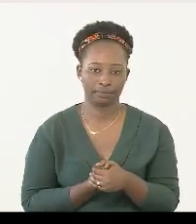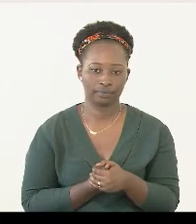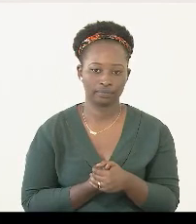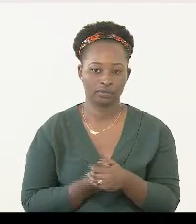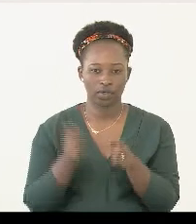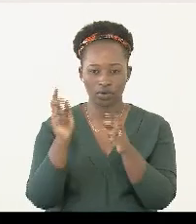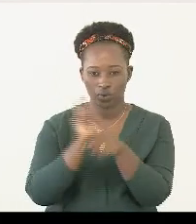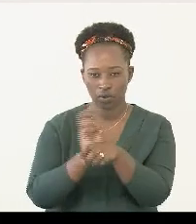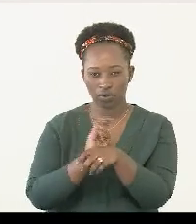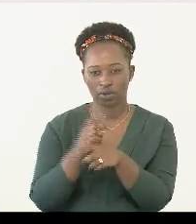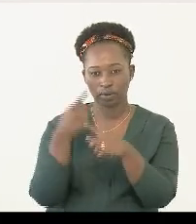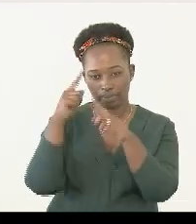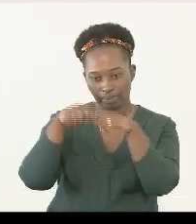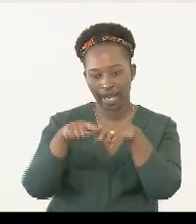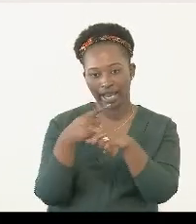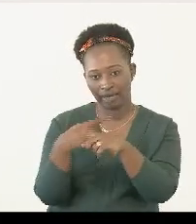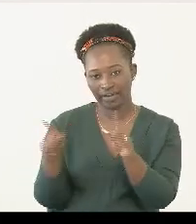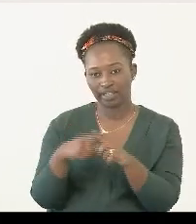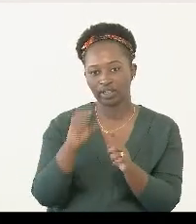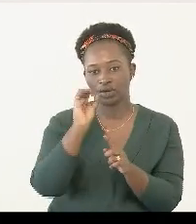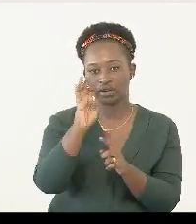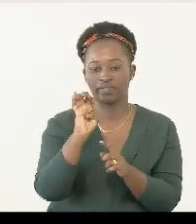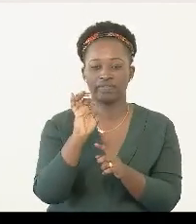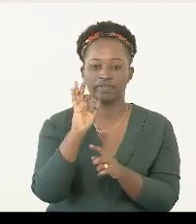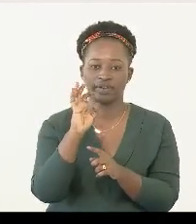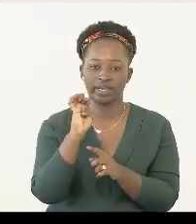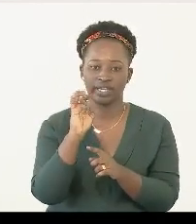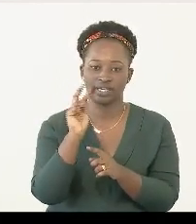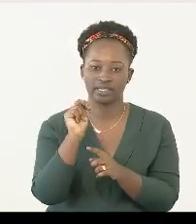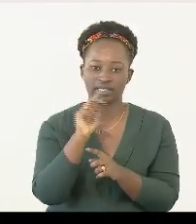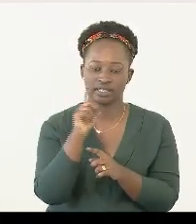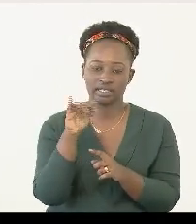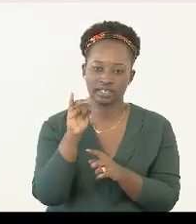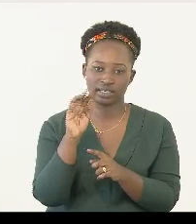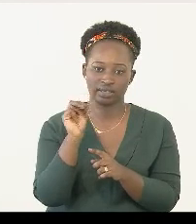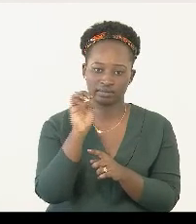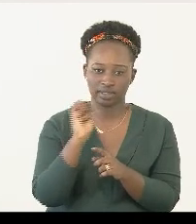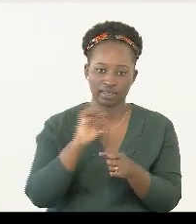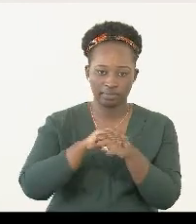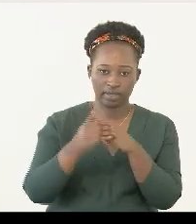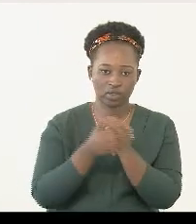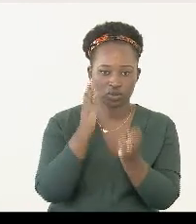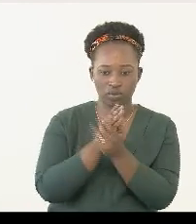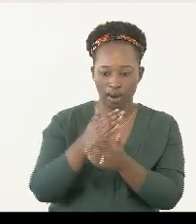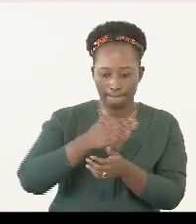Is controlled by a variety of enzymes that ensure that, oh my God, my scanner